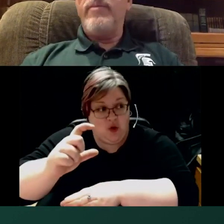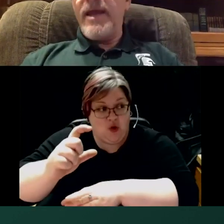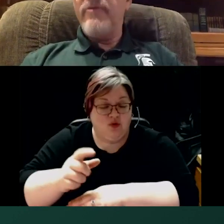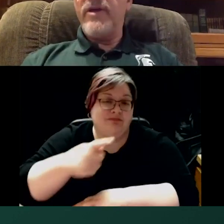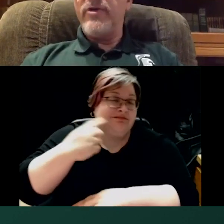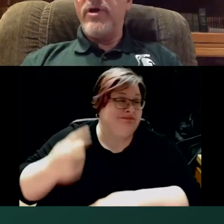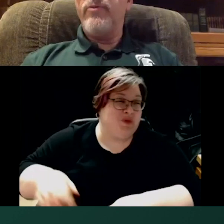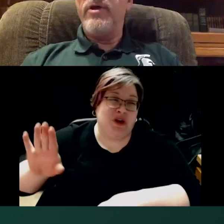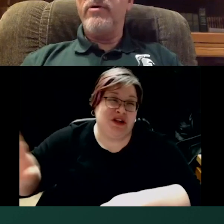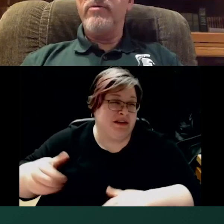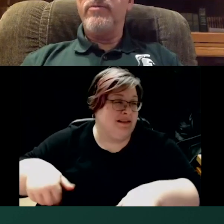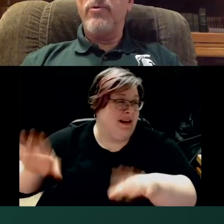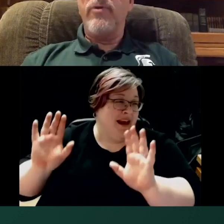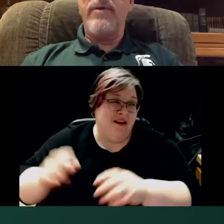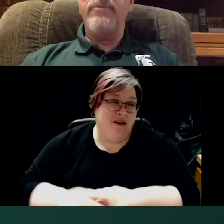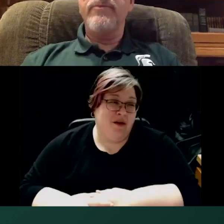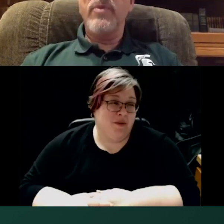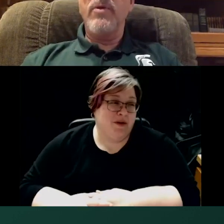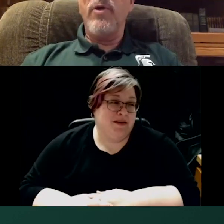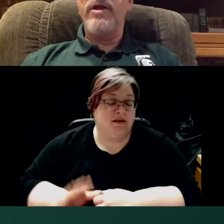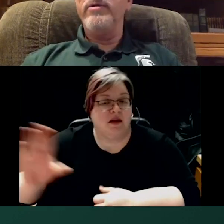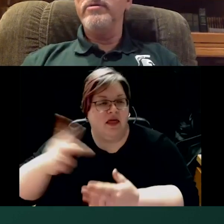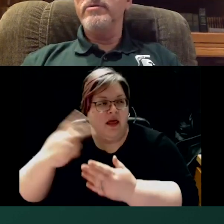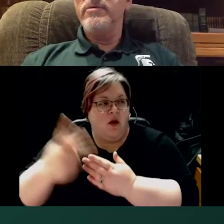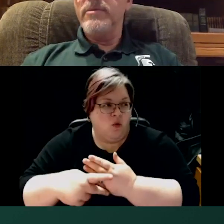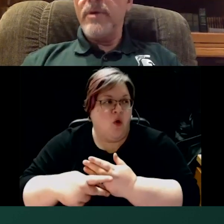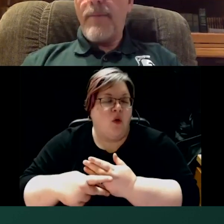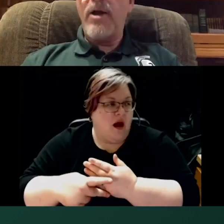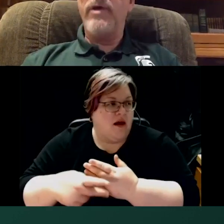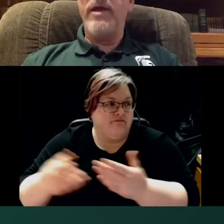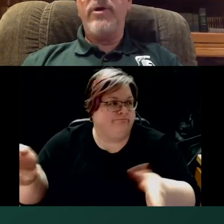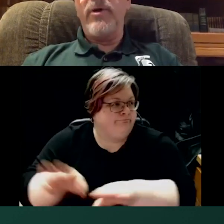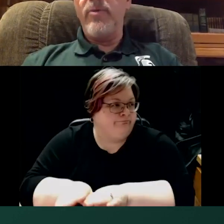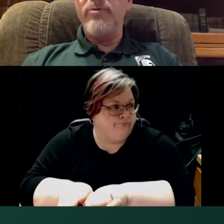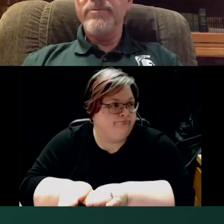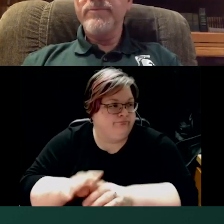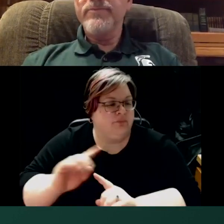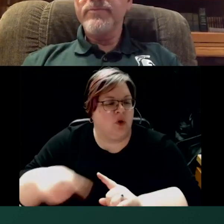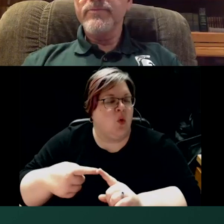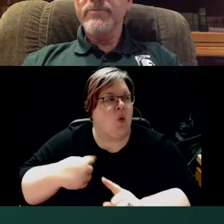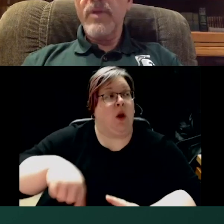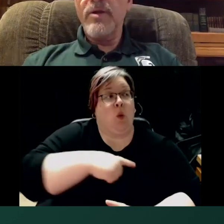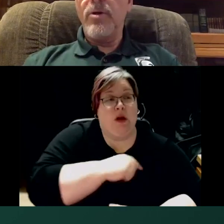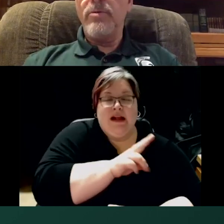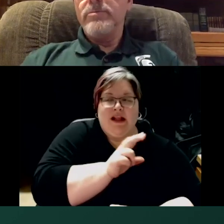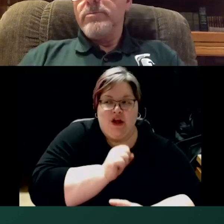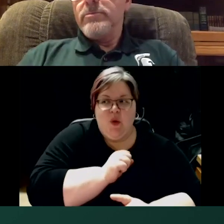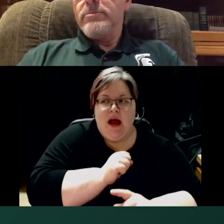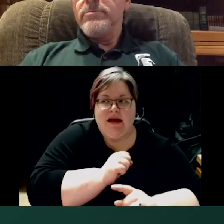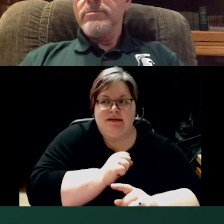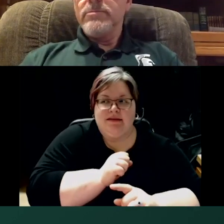frankly, they may have given up their program when Apollo 8 went around the moon.